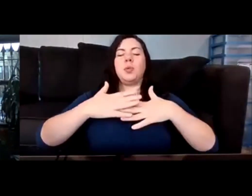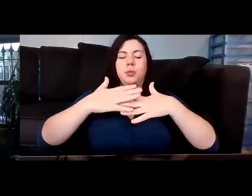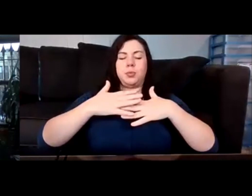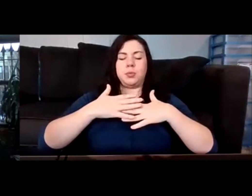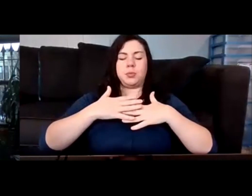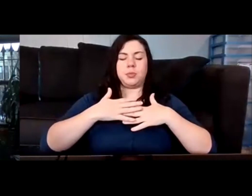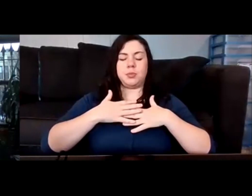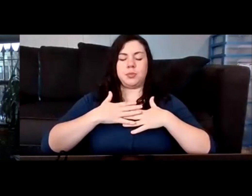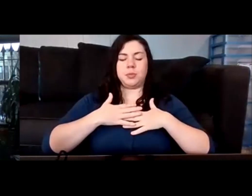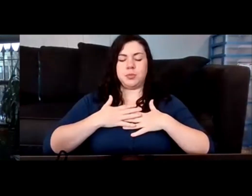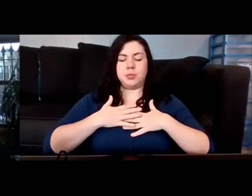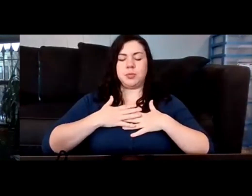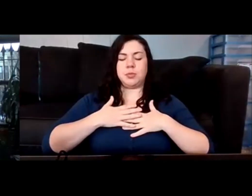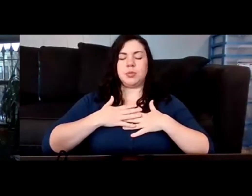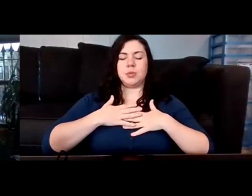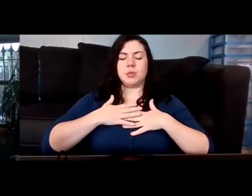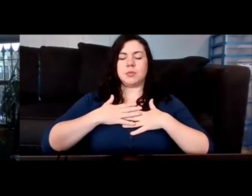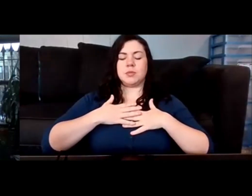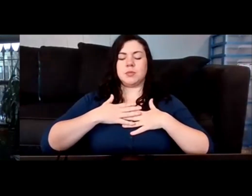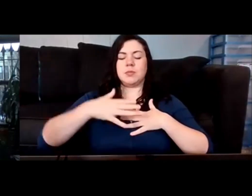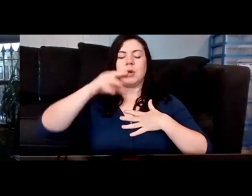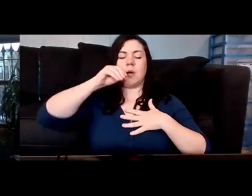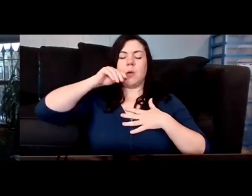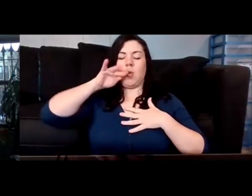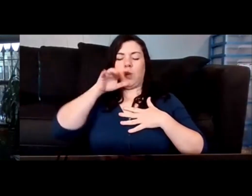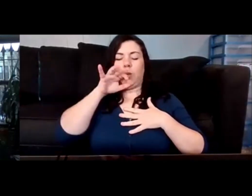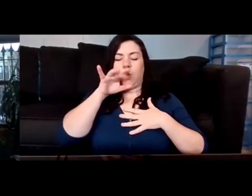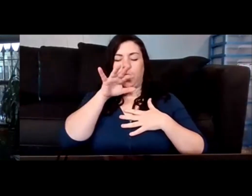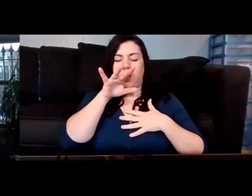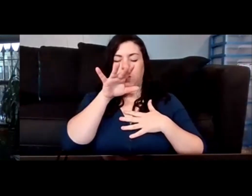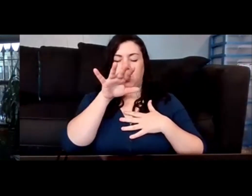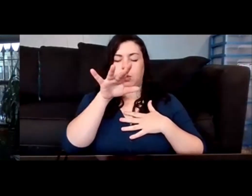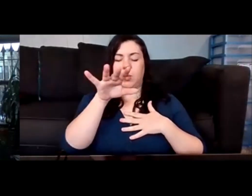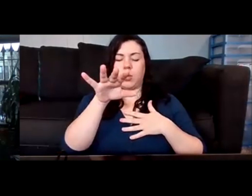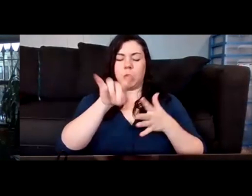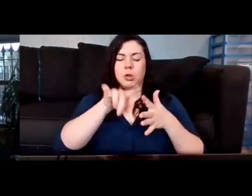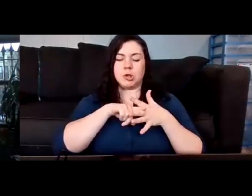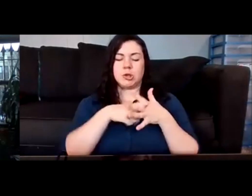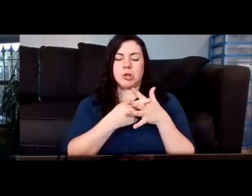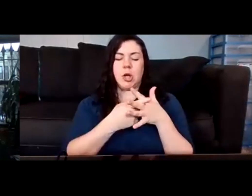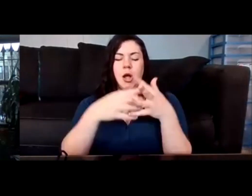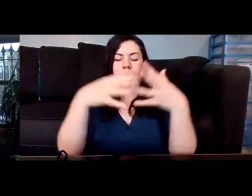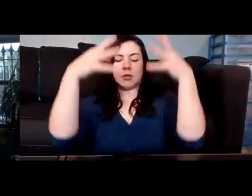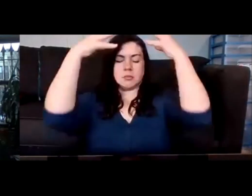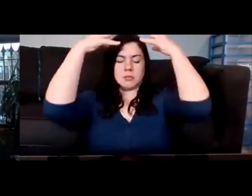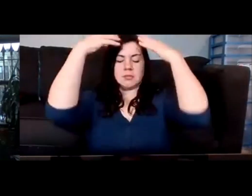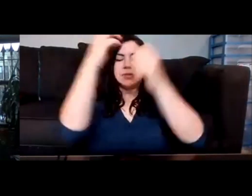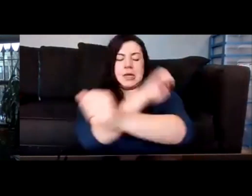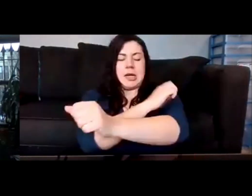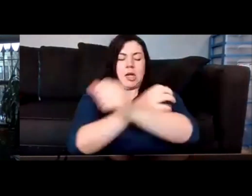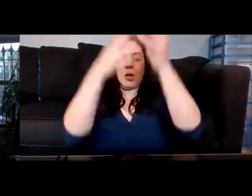And use your exhale to send that through your entire body, from the crown of your head down to your feet, connecting to the